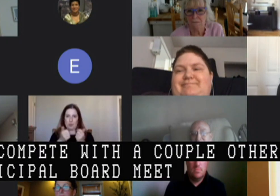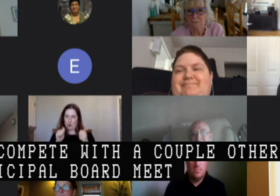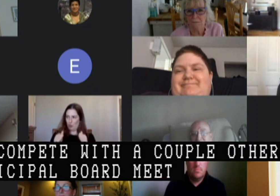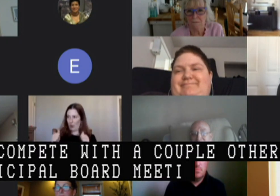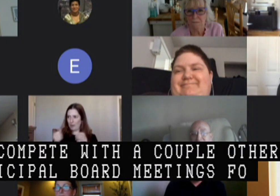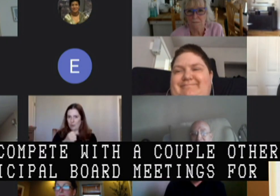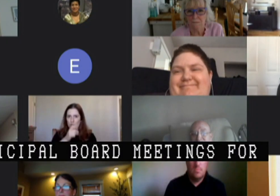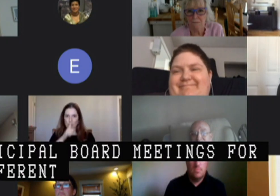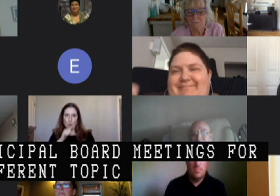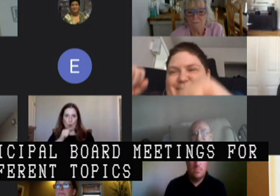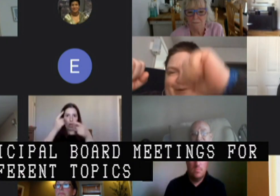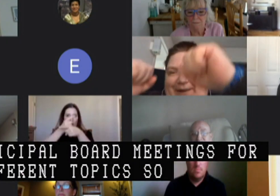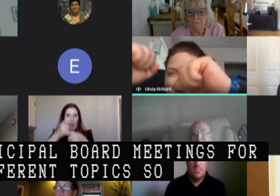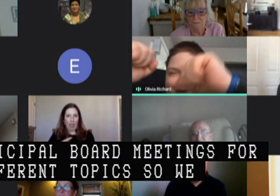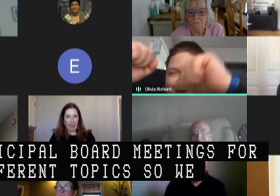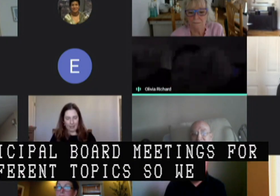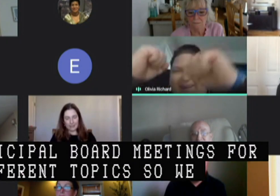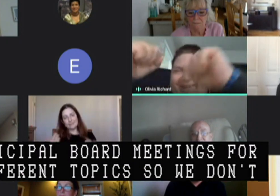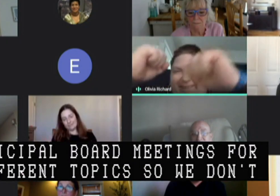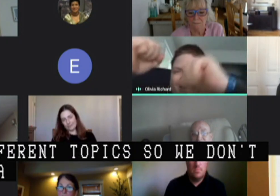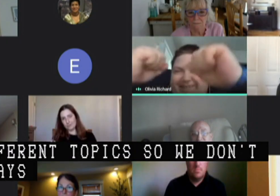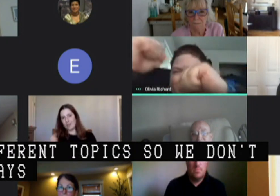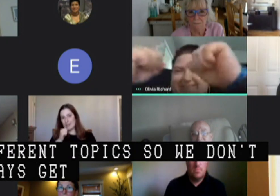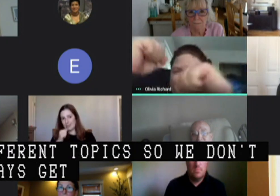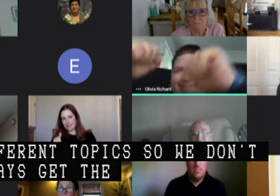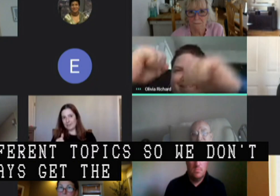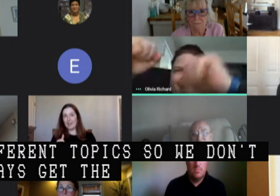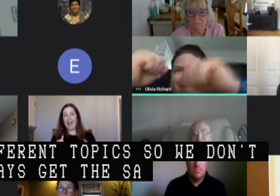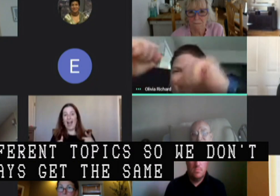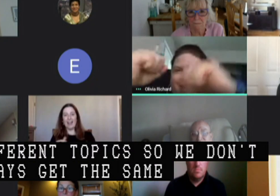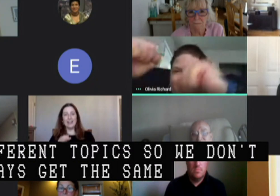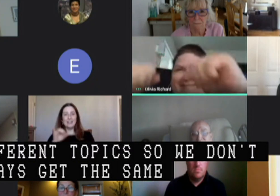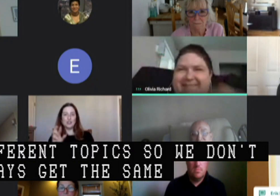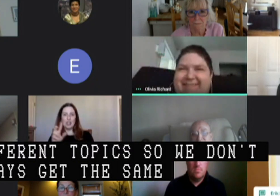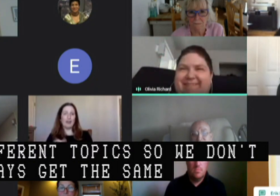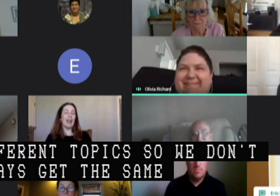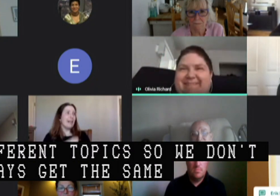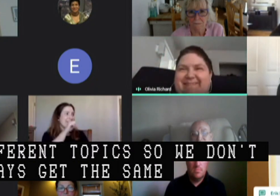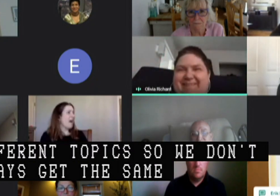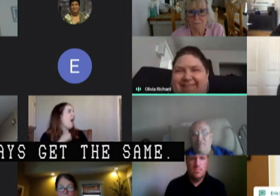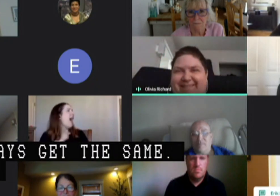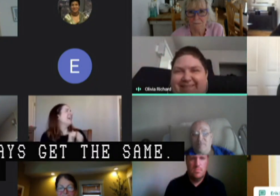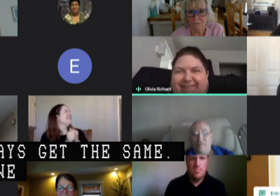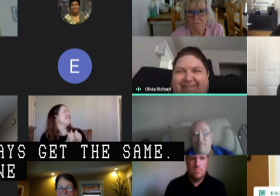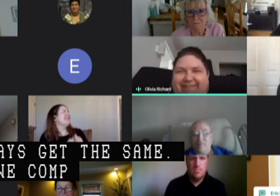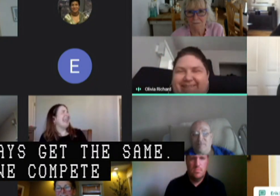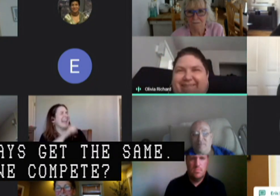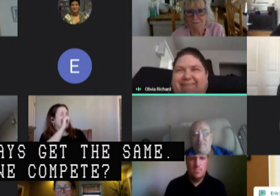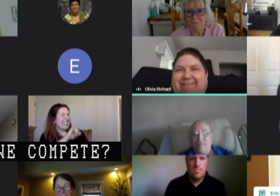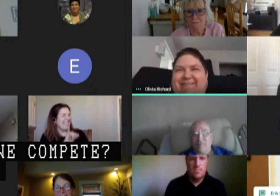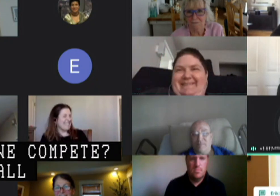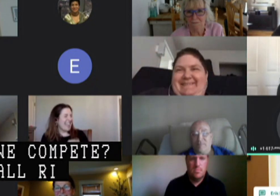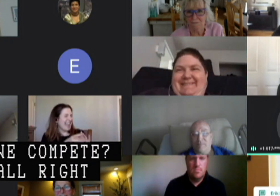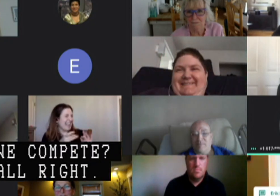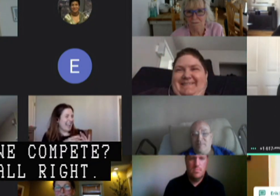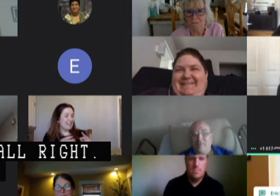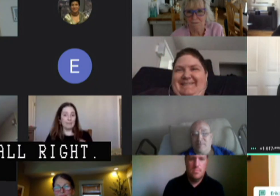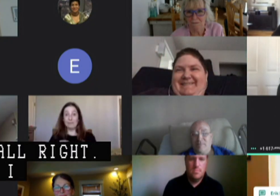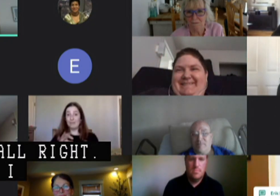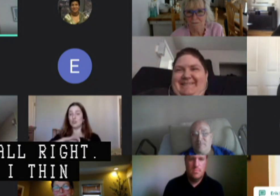we don't always get the same Wednesday. We compete. All right, Jerry, now I think we're all